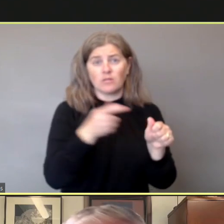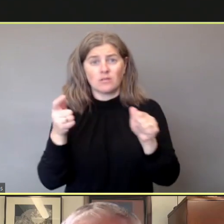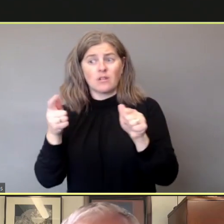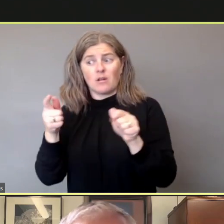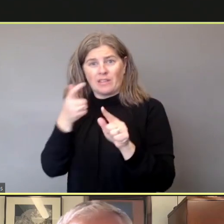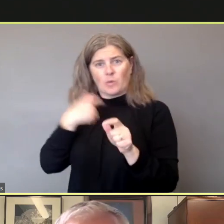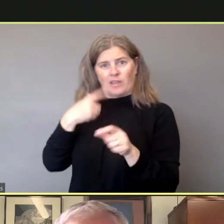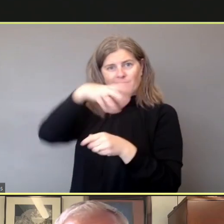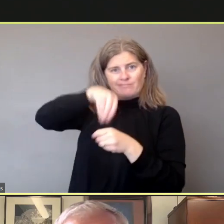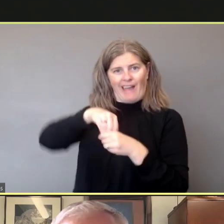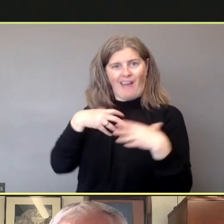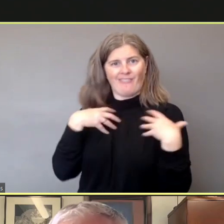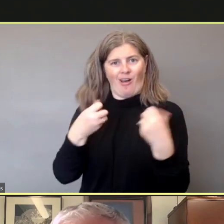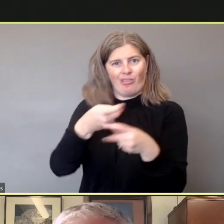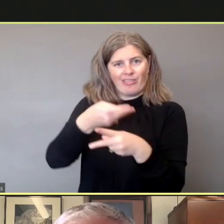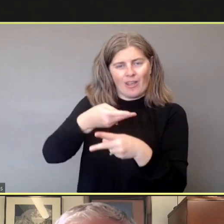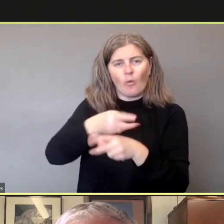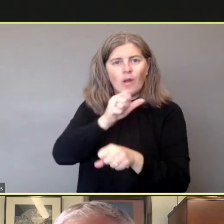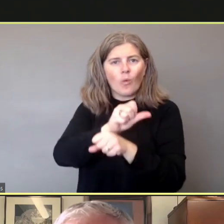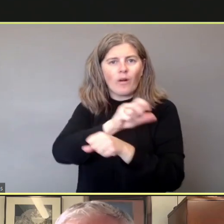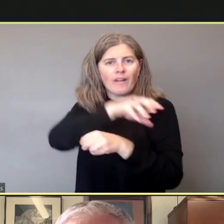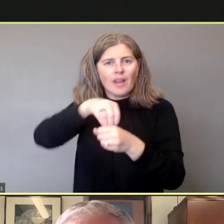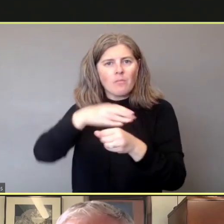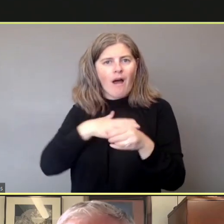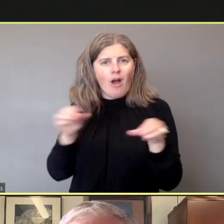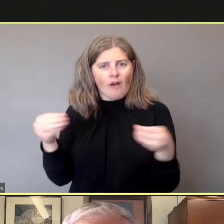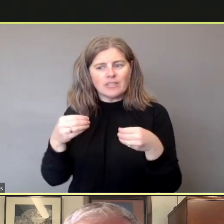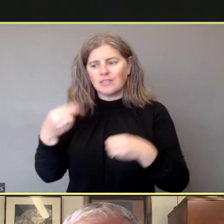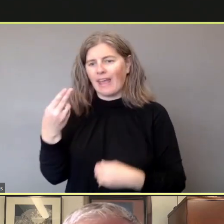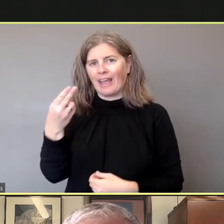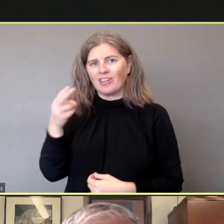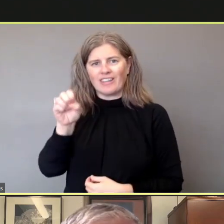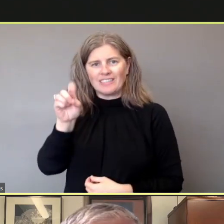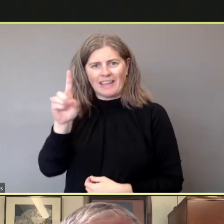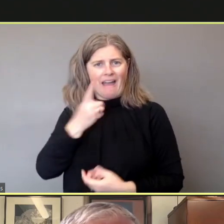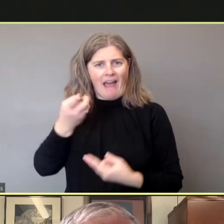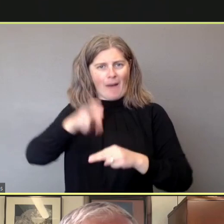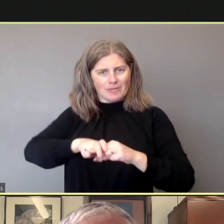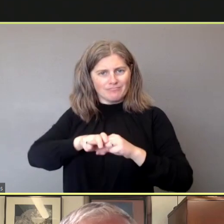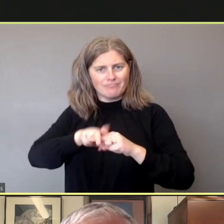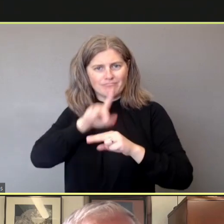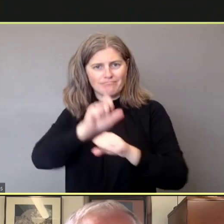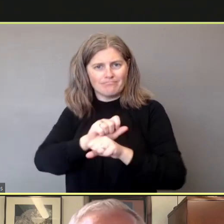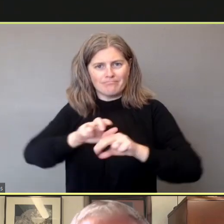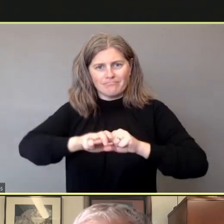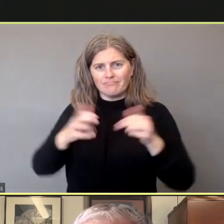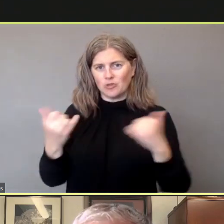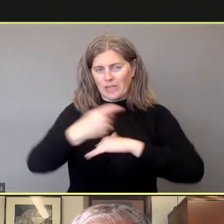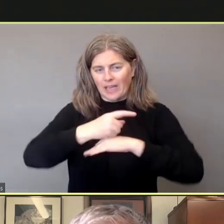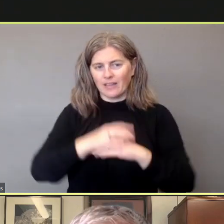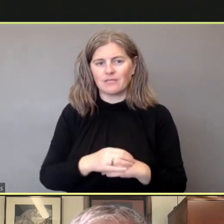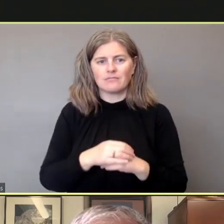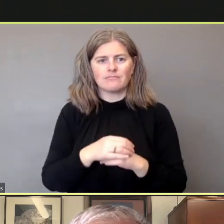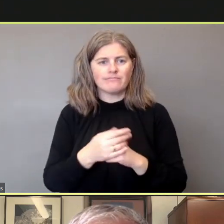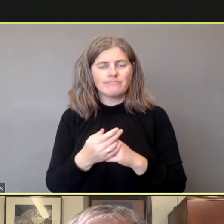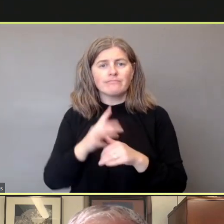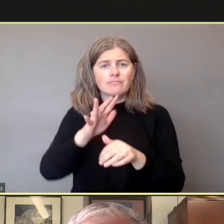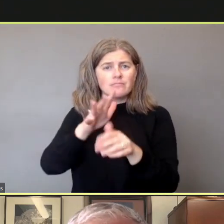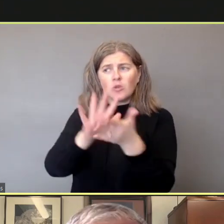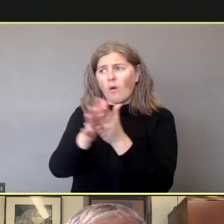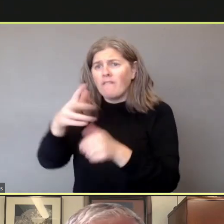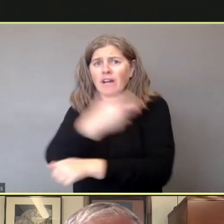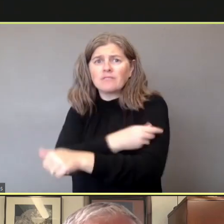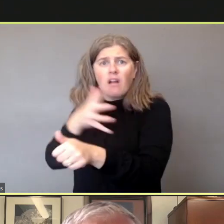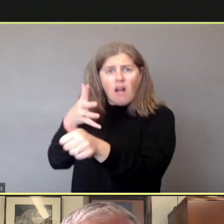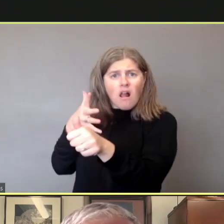workers who work in our office here at the Human Services Department, where I happen to be sitting today. Get up to date on your vaccines,